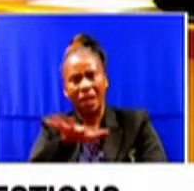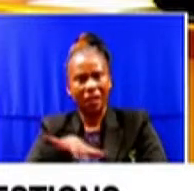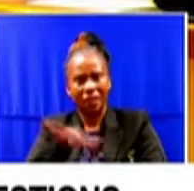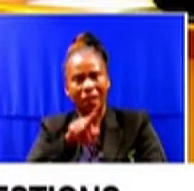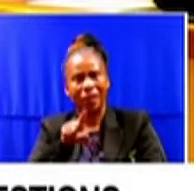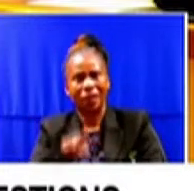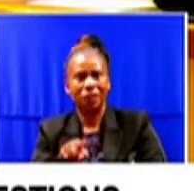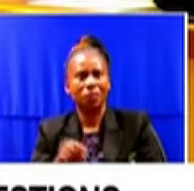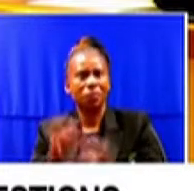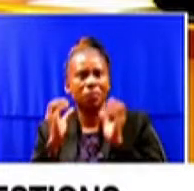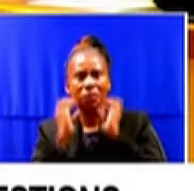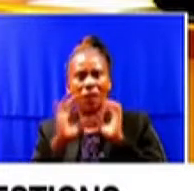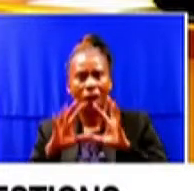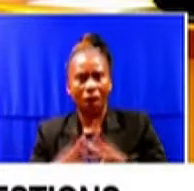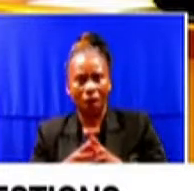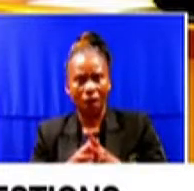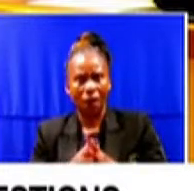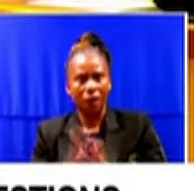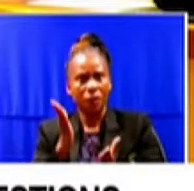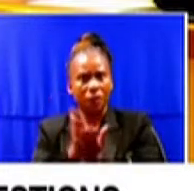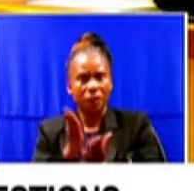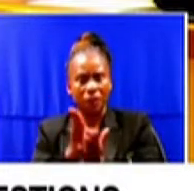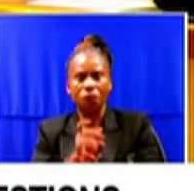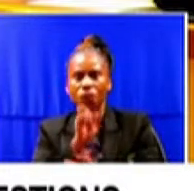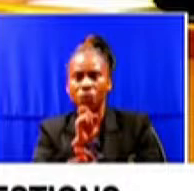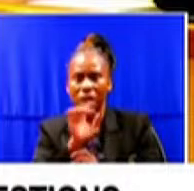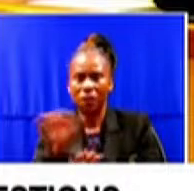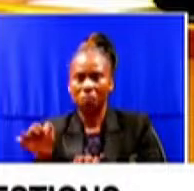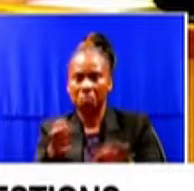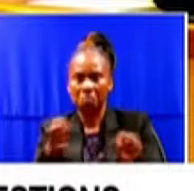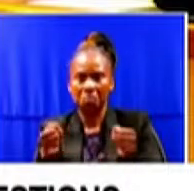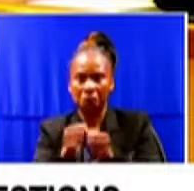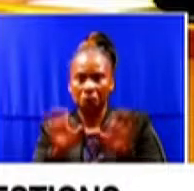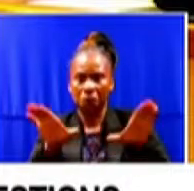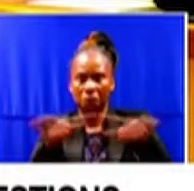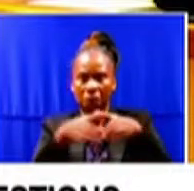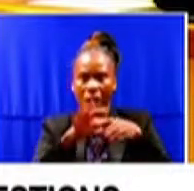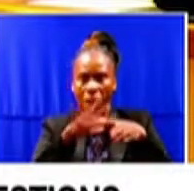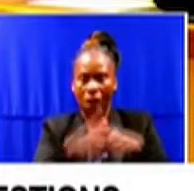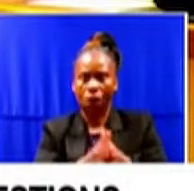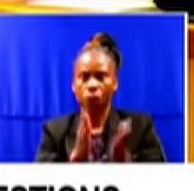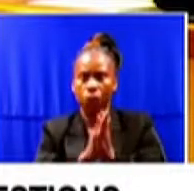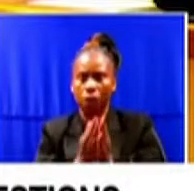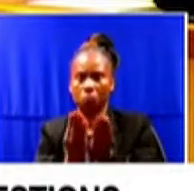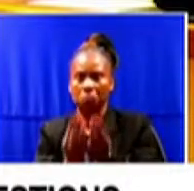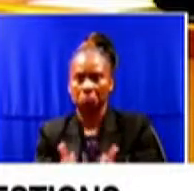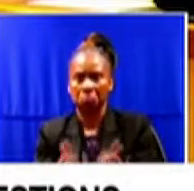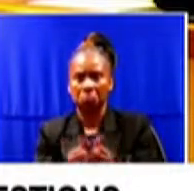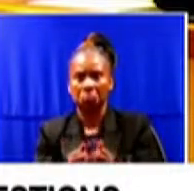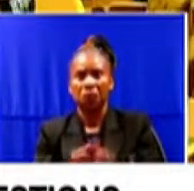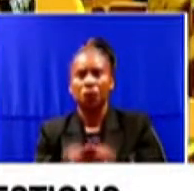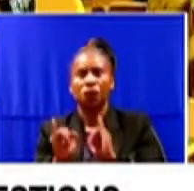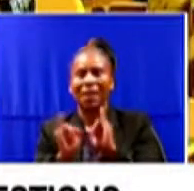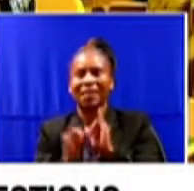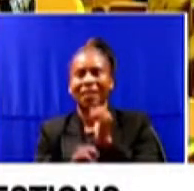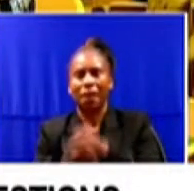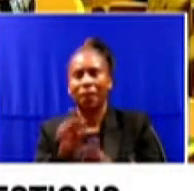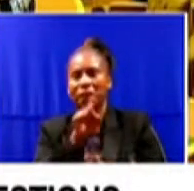you specifically lobby for the deployment of that force to deal with the crisis in Mozambique? Thank you, Deputy Speaker. Thank you.